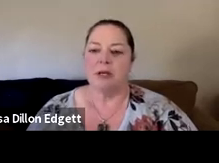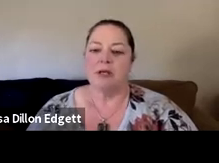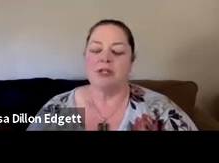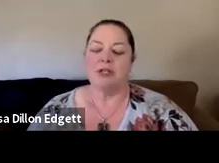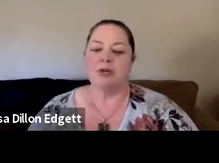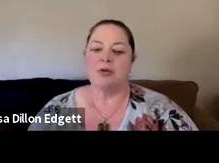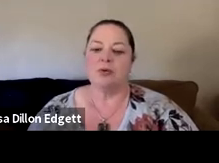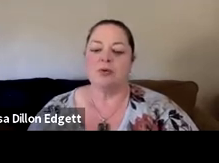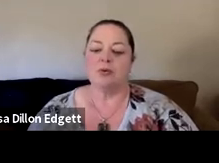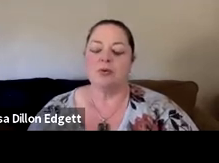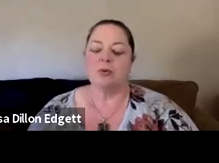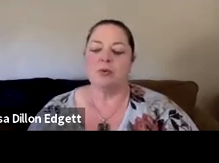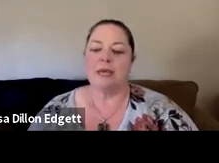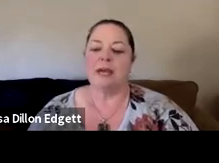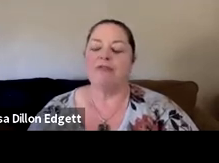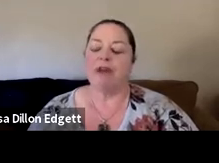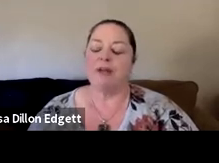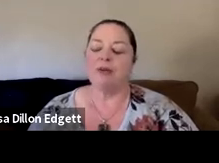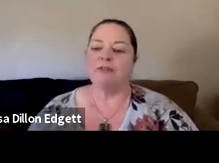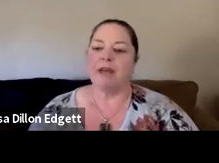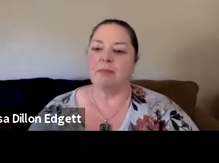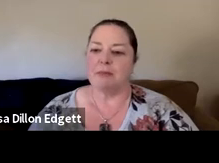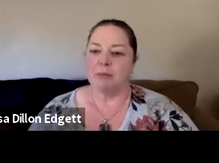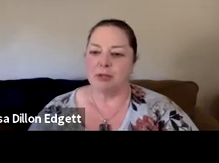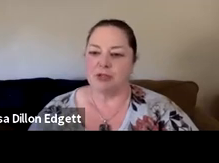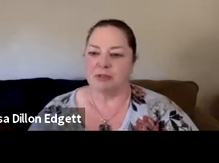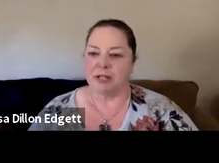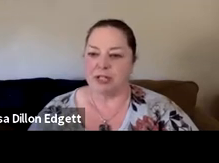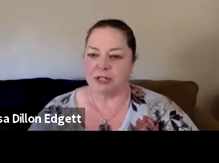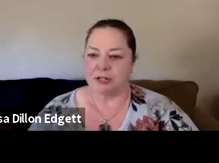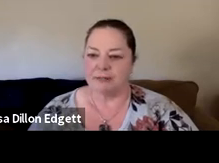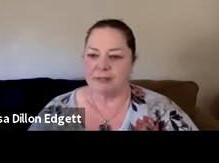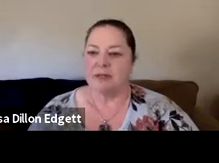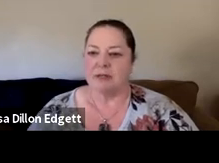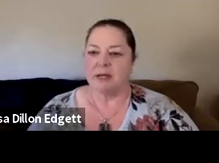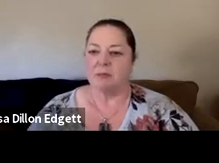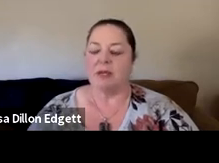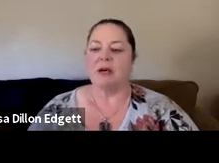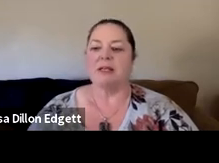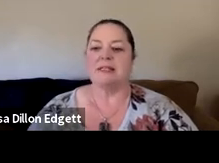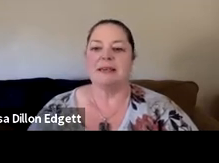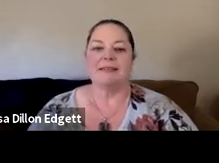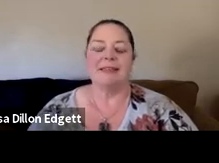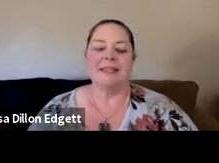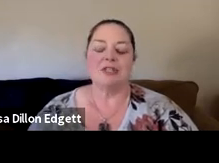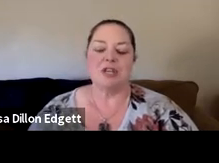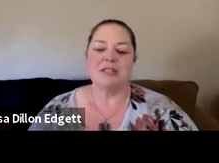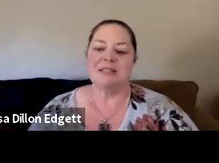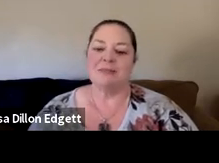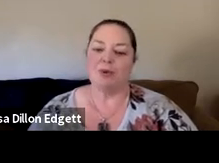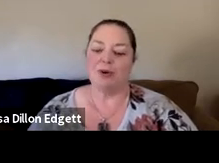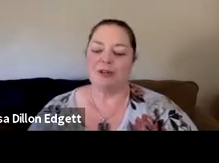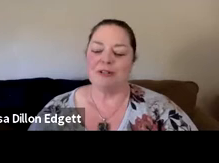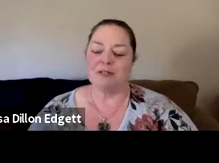people to get a friend or a family member to register, right? Because it's just